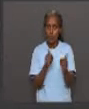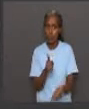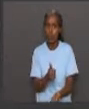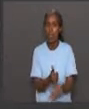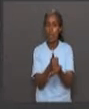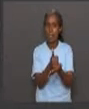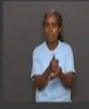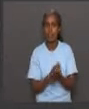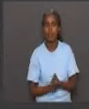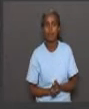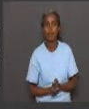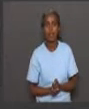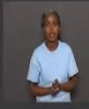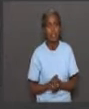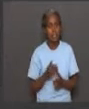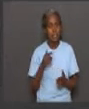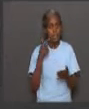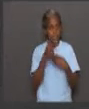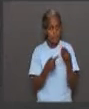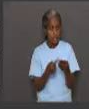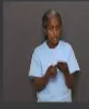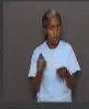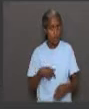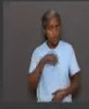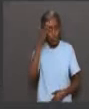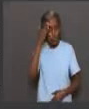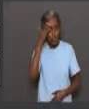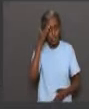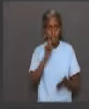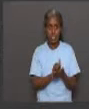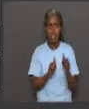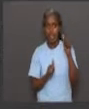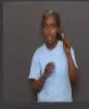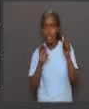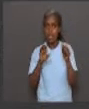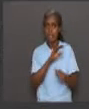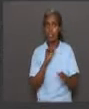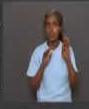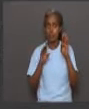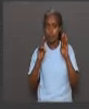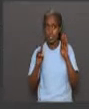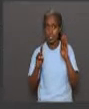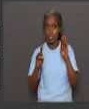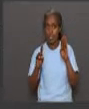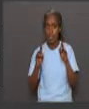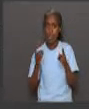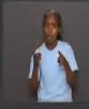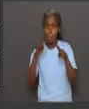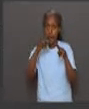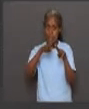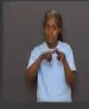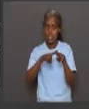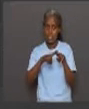us. Since we know that AC and BD are